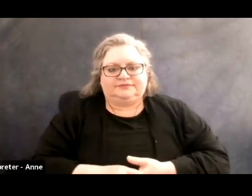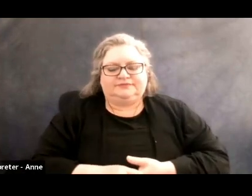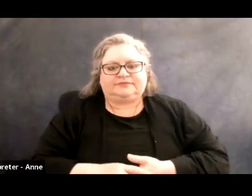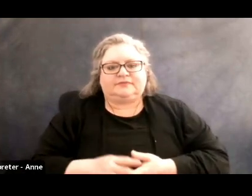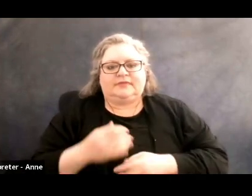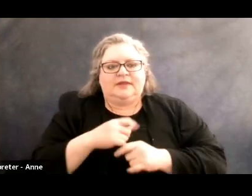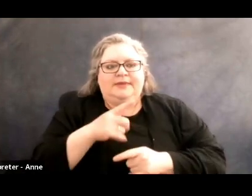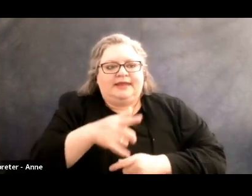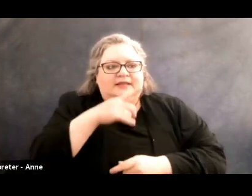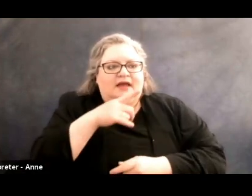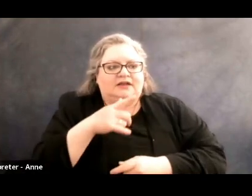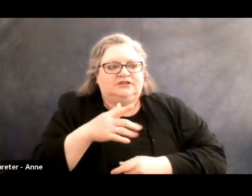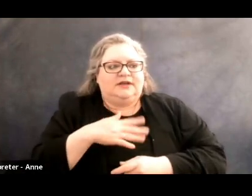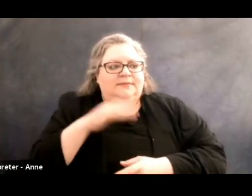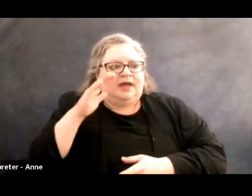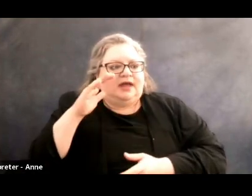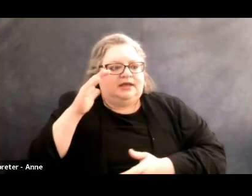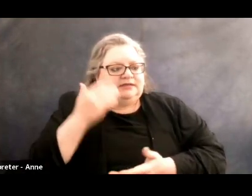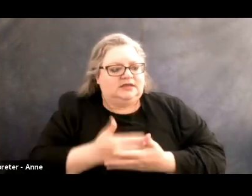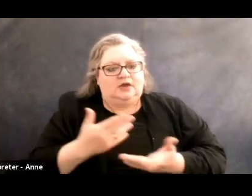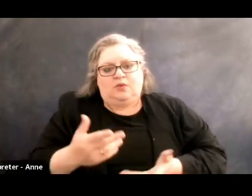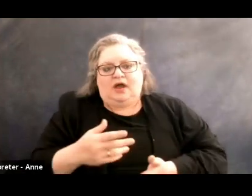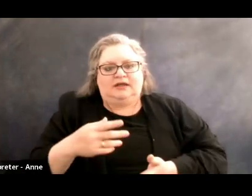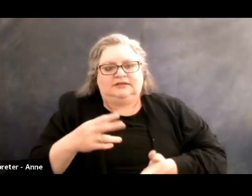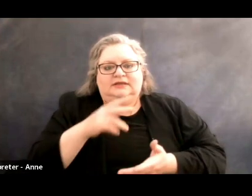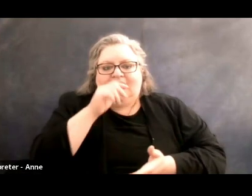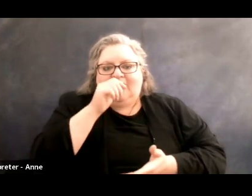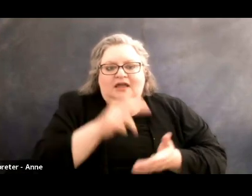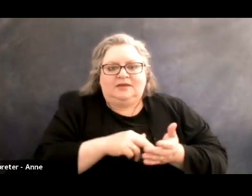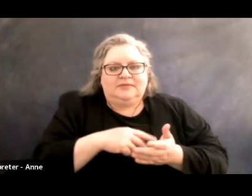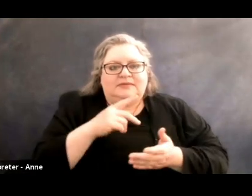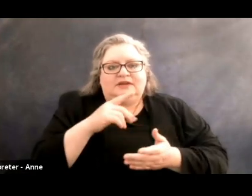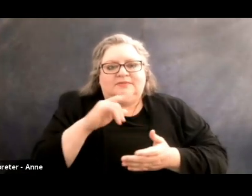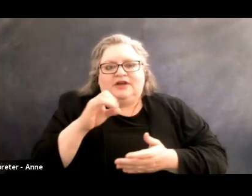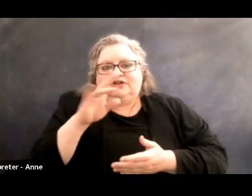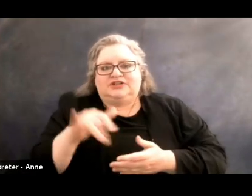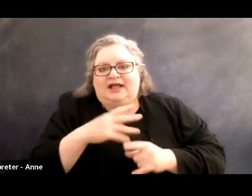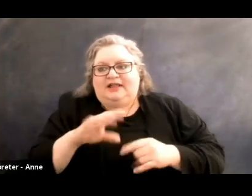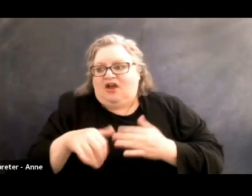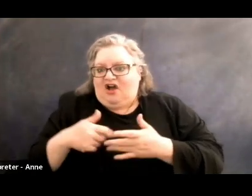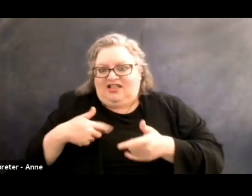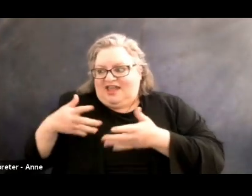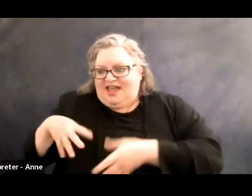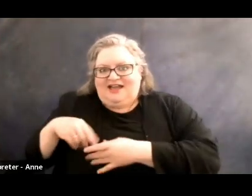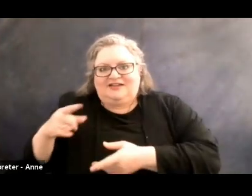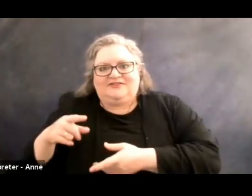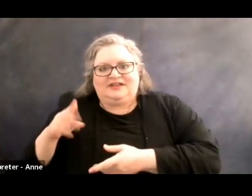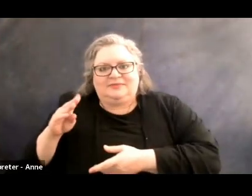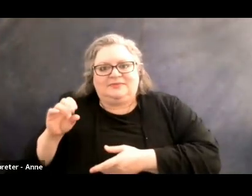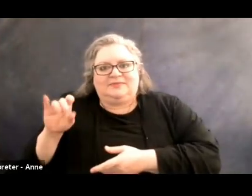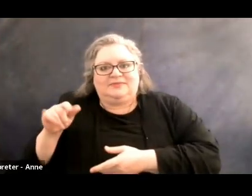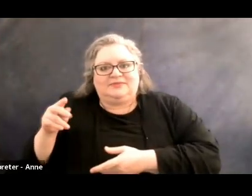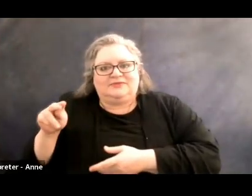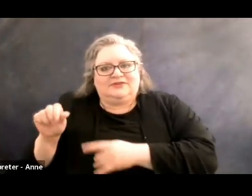Making lunch, and my son wants peanut butter and jelly, and all I have is bologna. And that's fine for me, but all of a sudden he's really